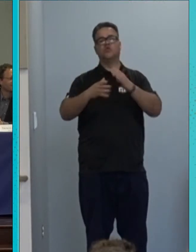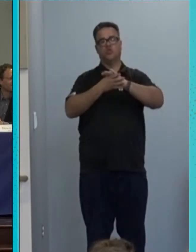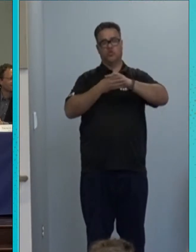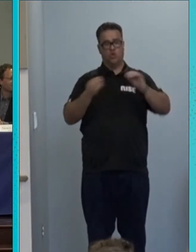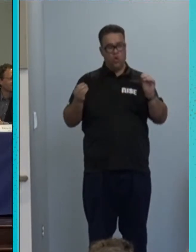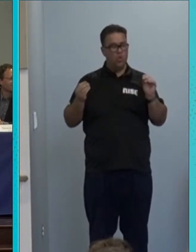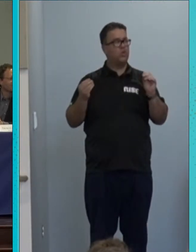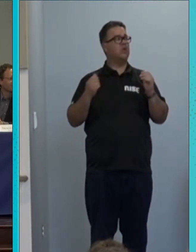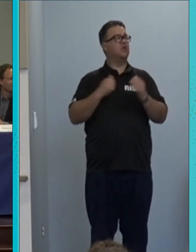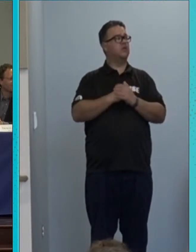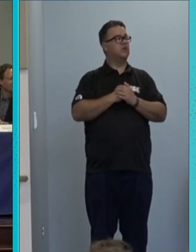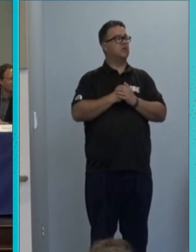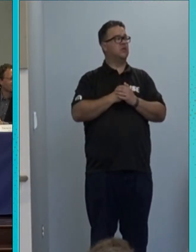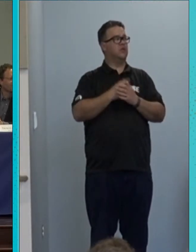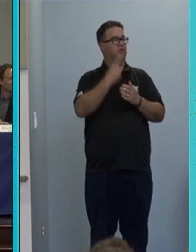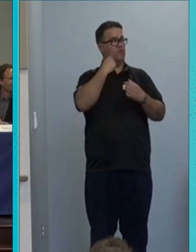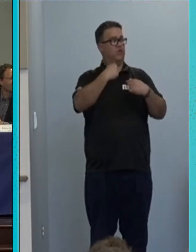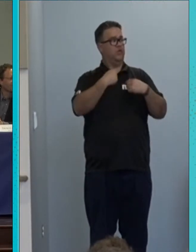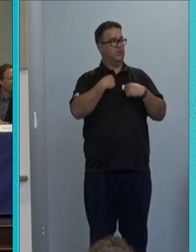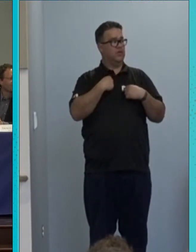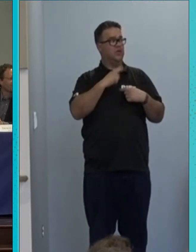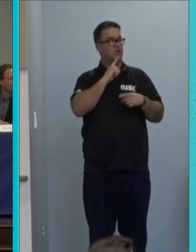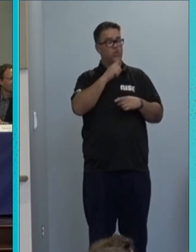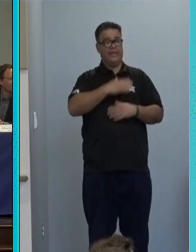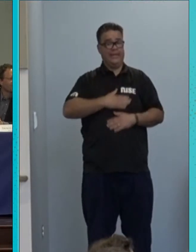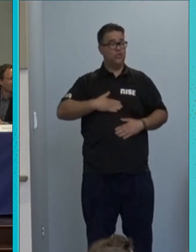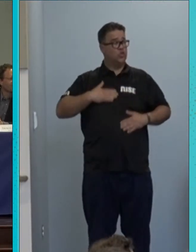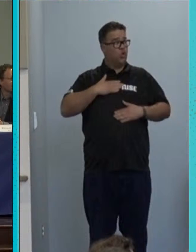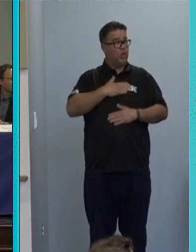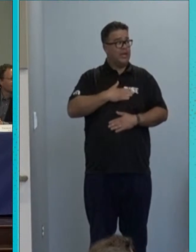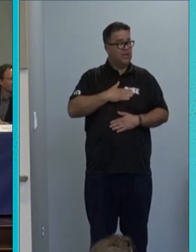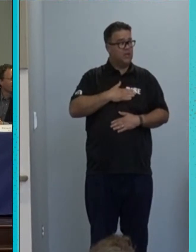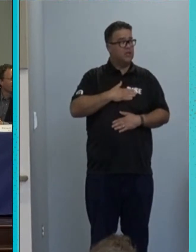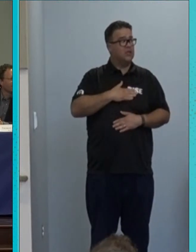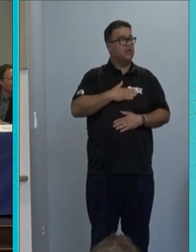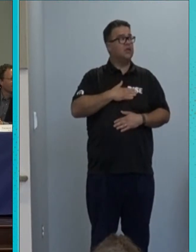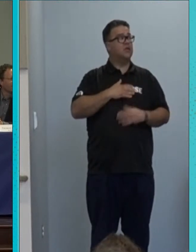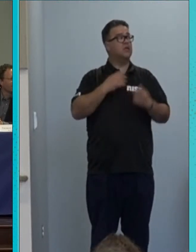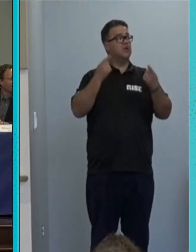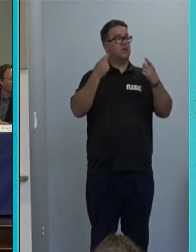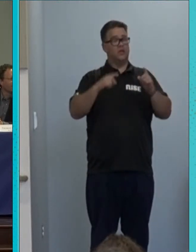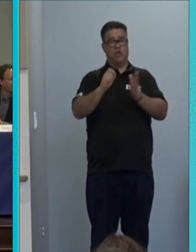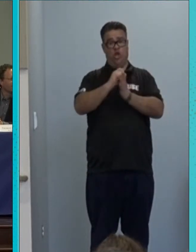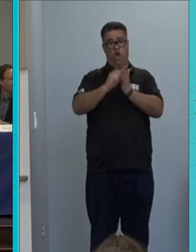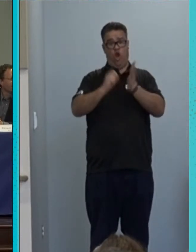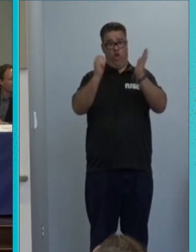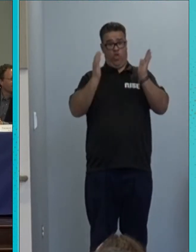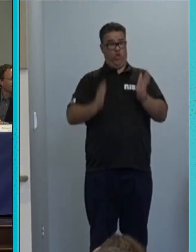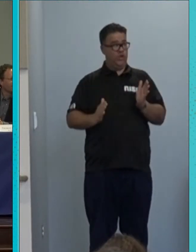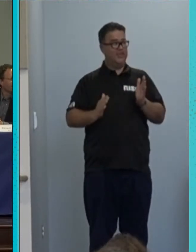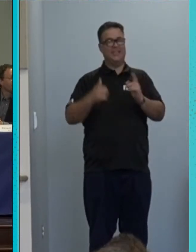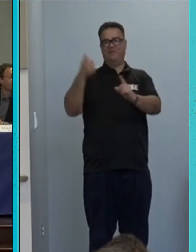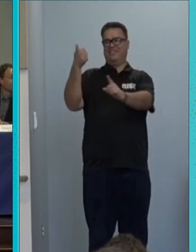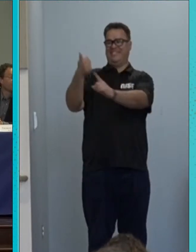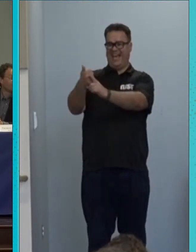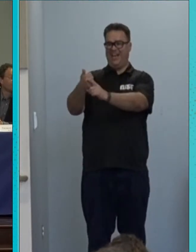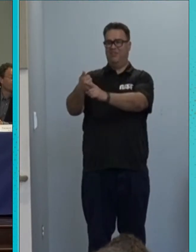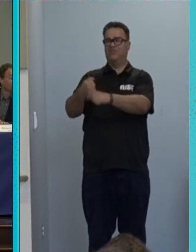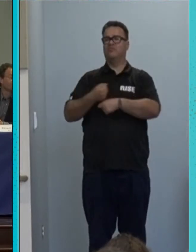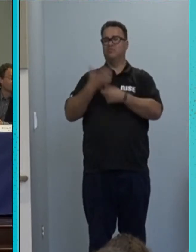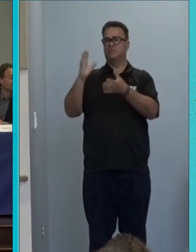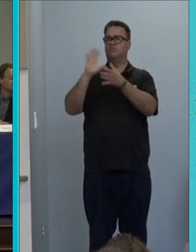especially, well, for me, what I really enjoy is when the author narrates his or